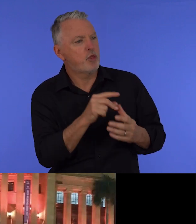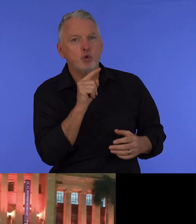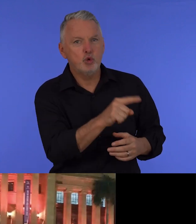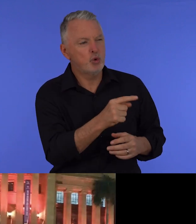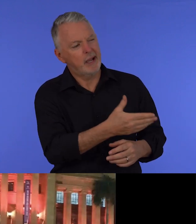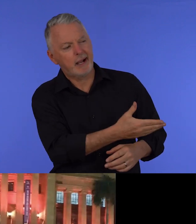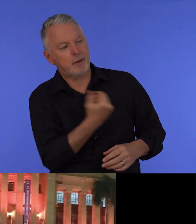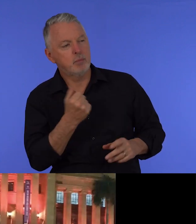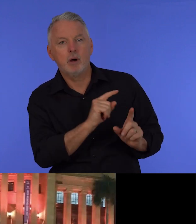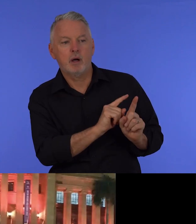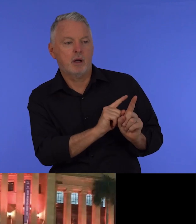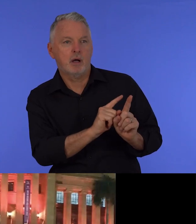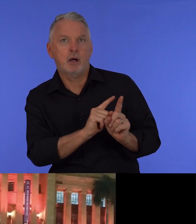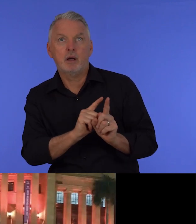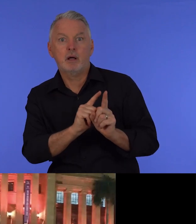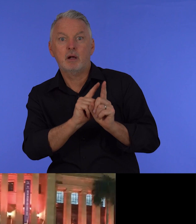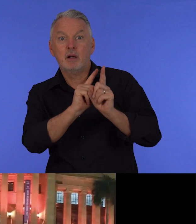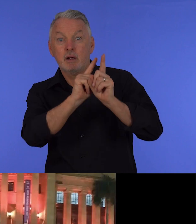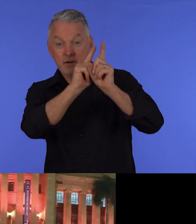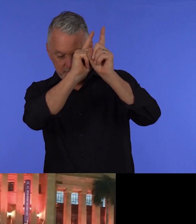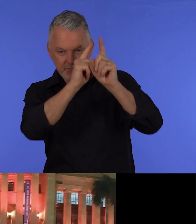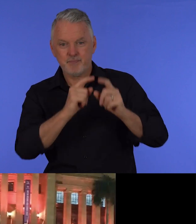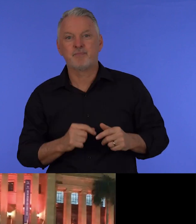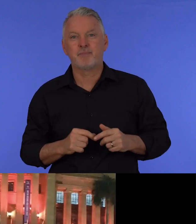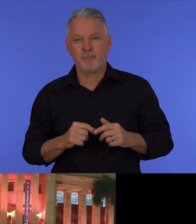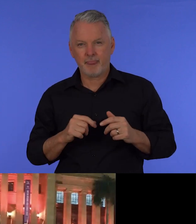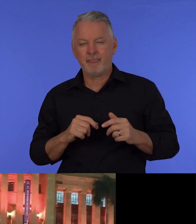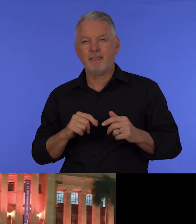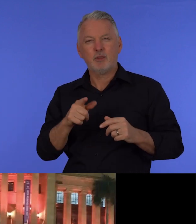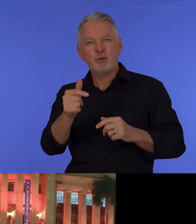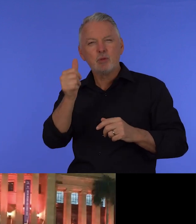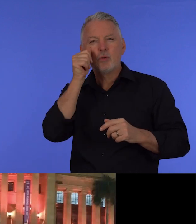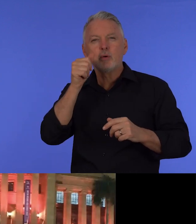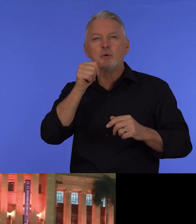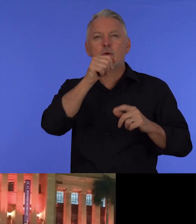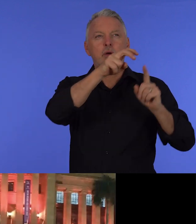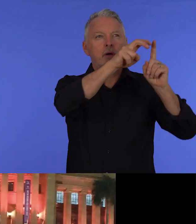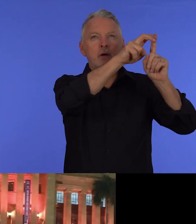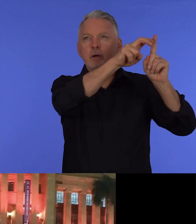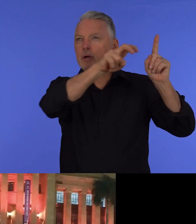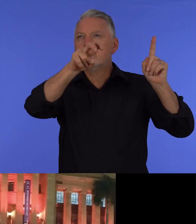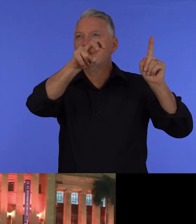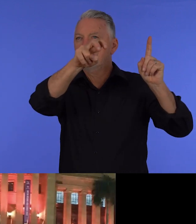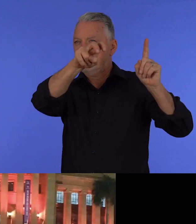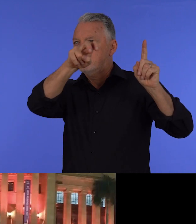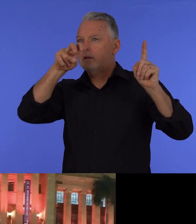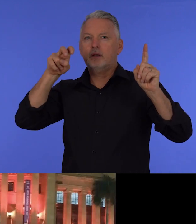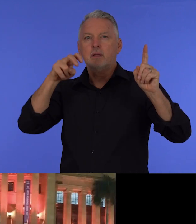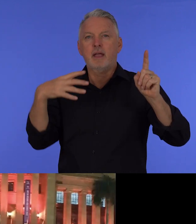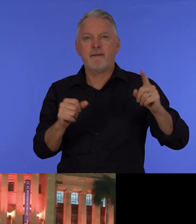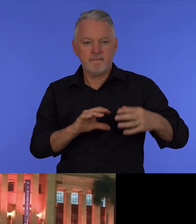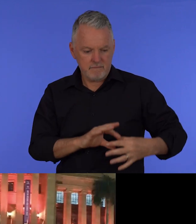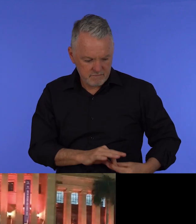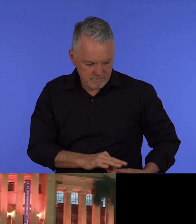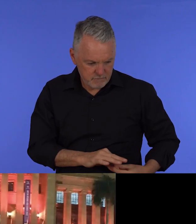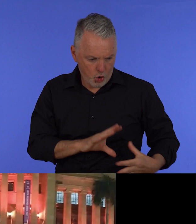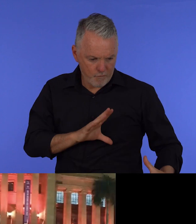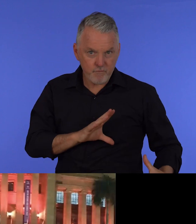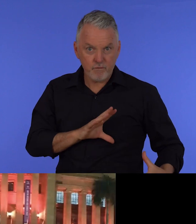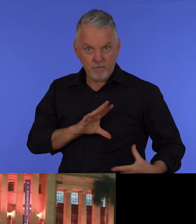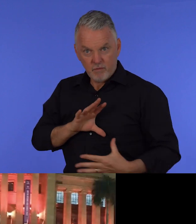Scout mates has come up and said, "I'll stick with you, Will. Well, we'll go through this together." And when you come to the changeovers